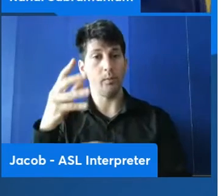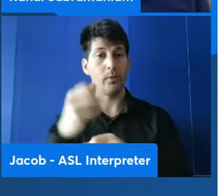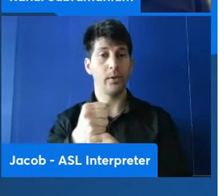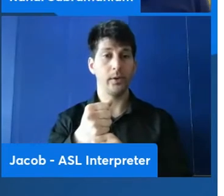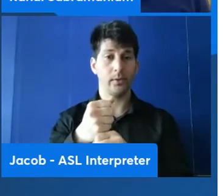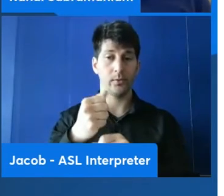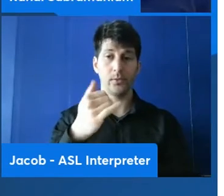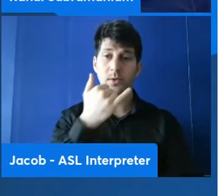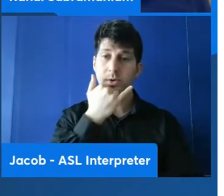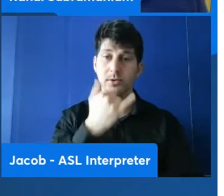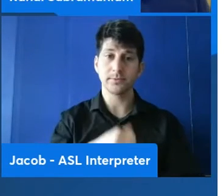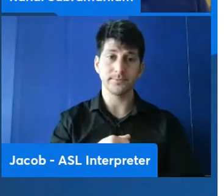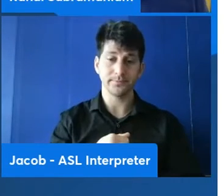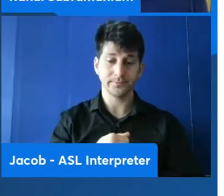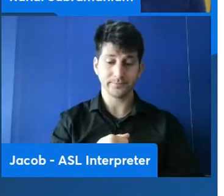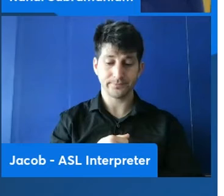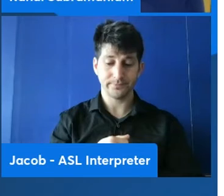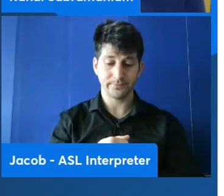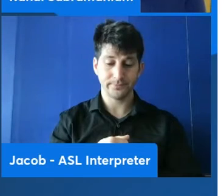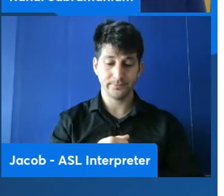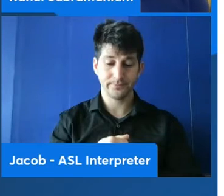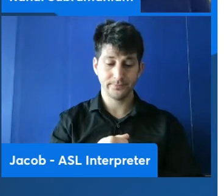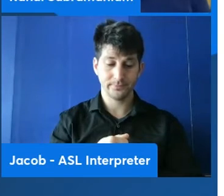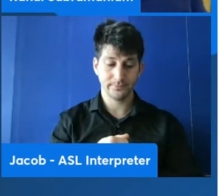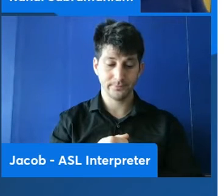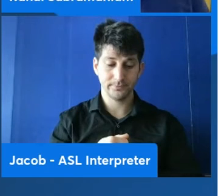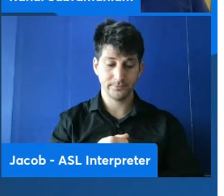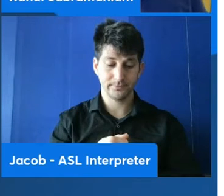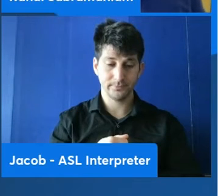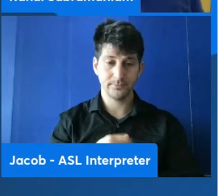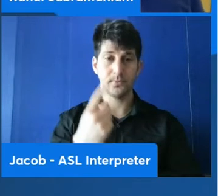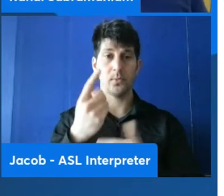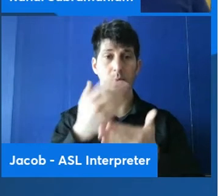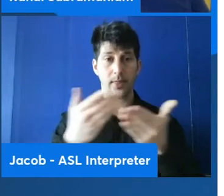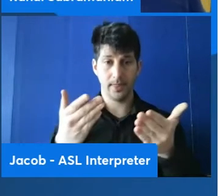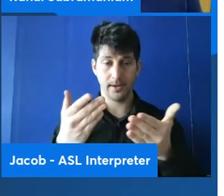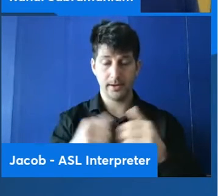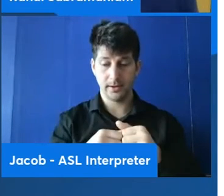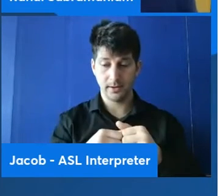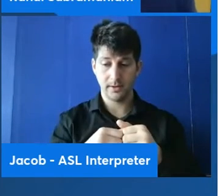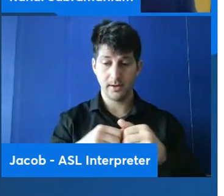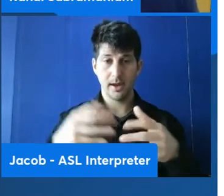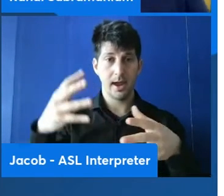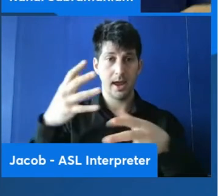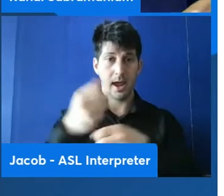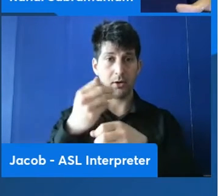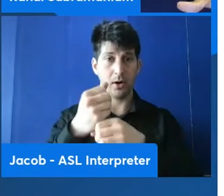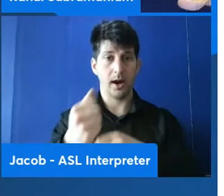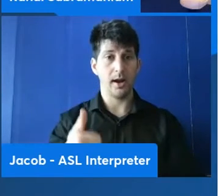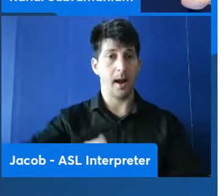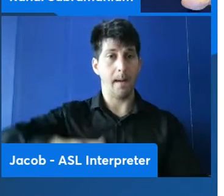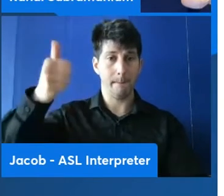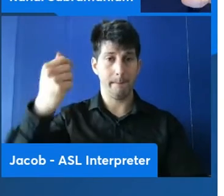one thing that I kind of miss and right now has to be done separately is aggregate up